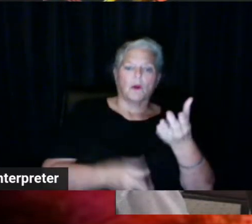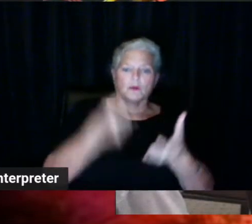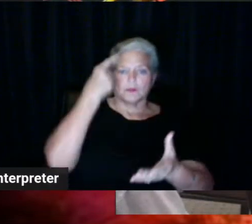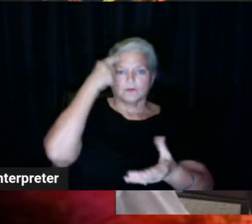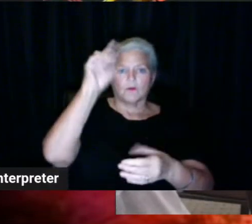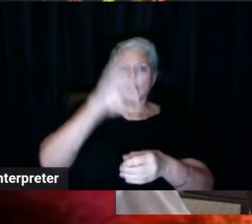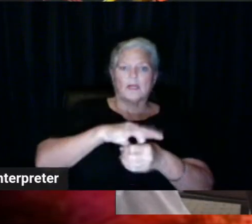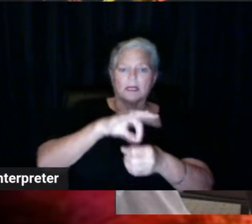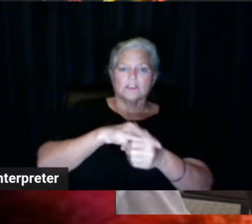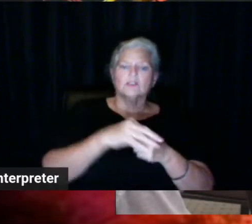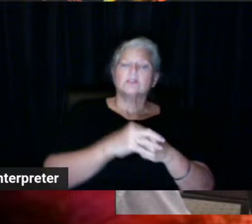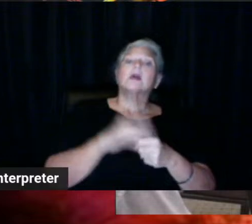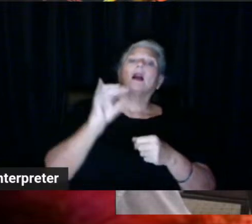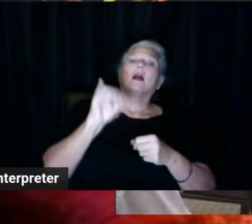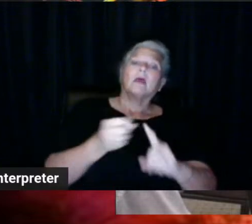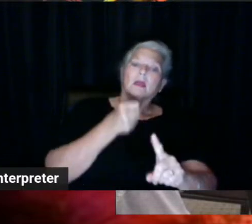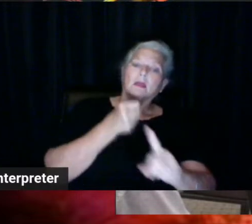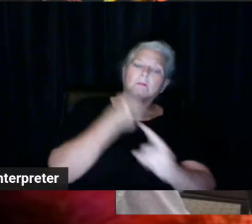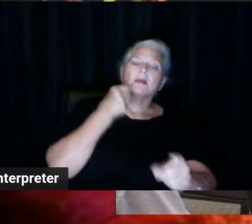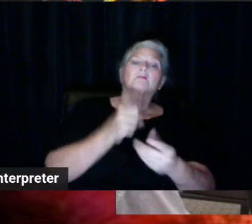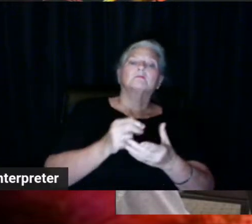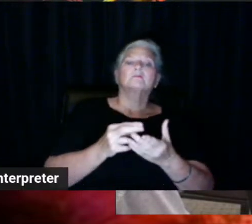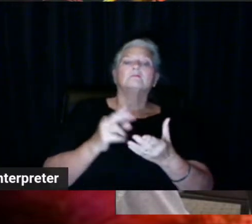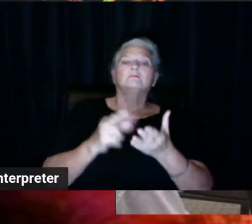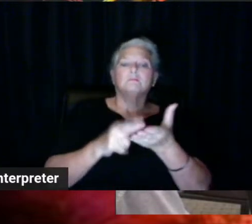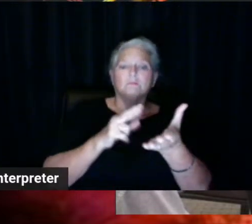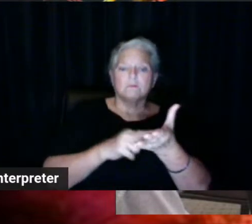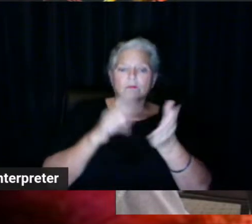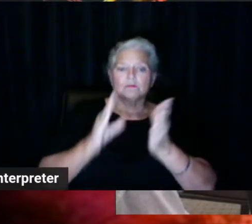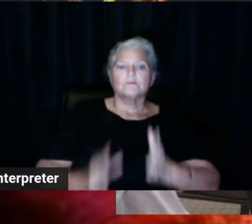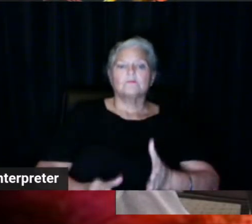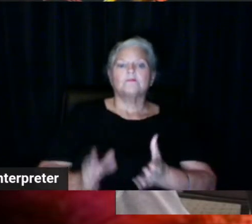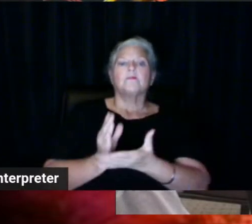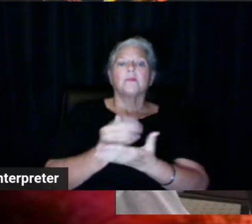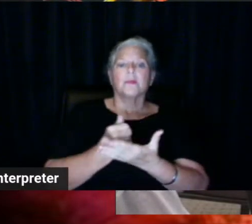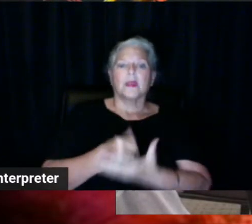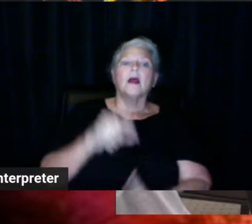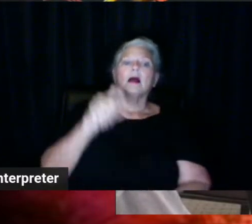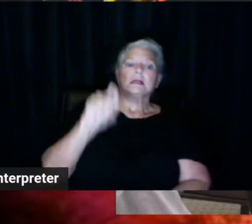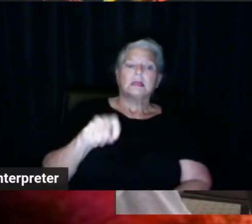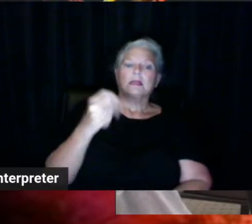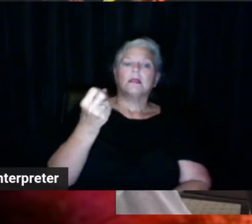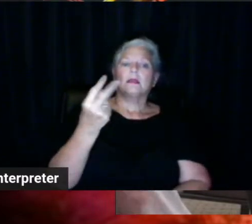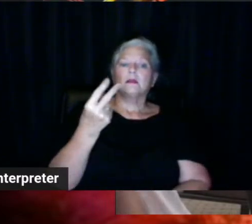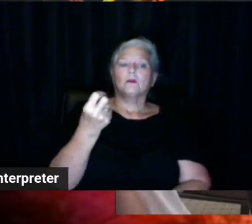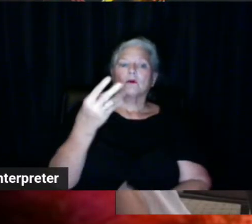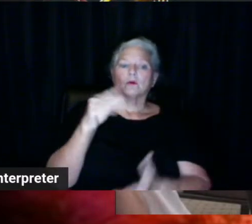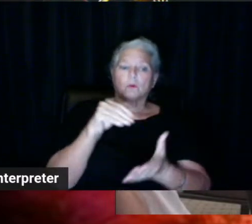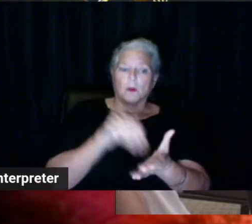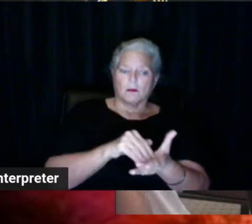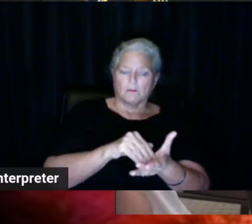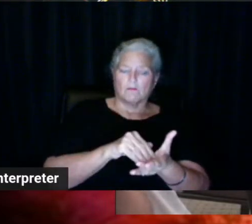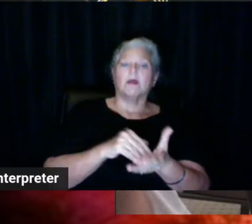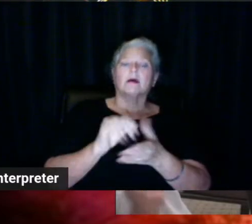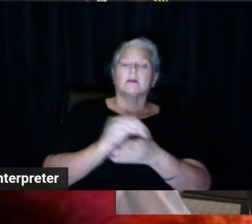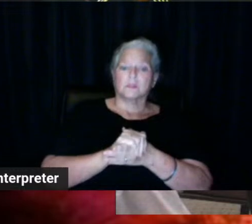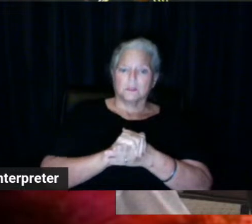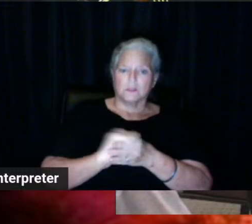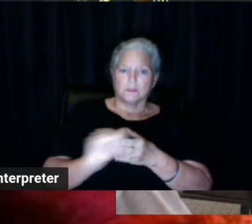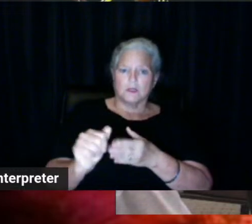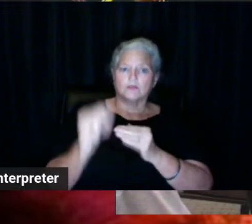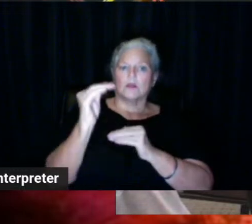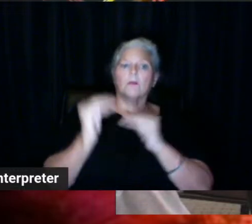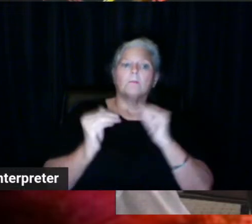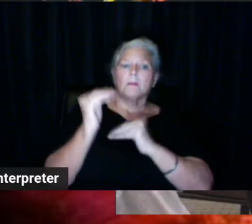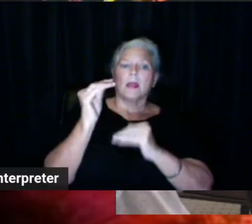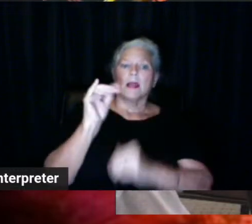and registrars budget the most. They're in need of $12,000 to balance that budget, and the town